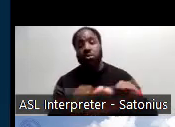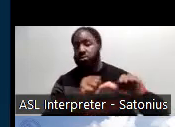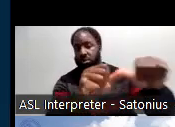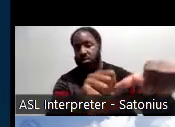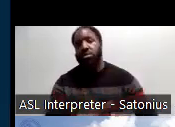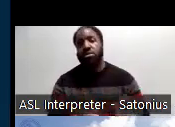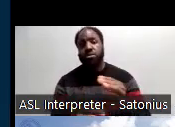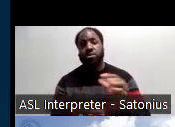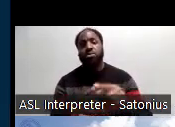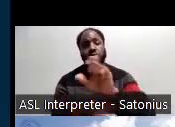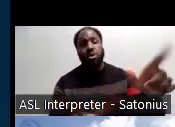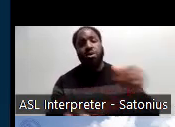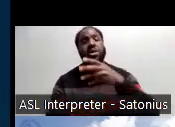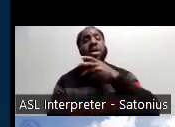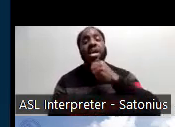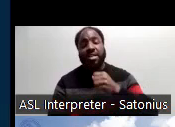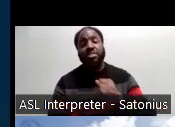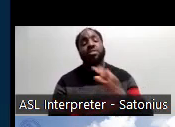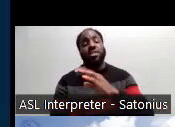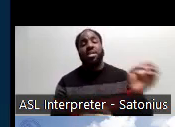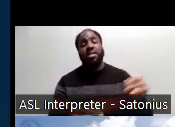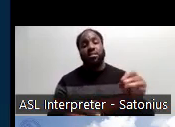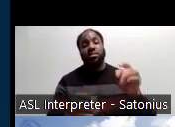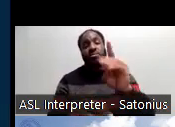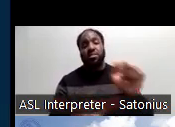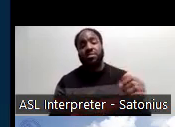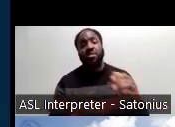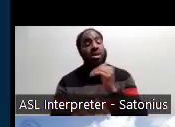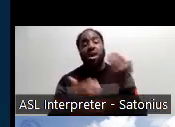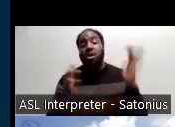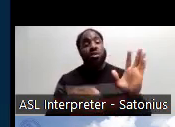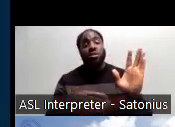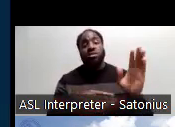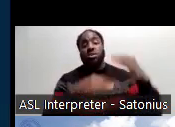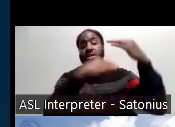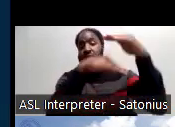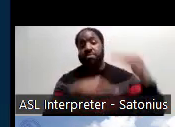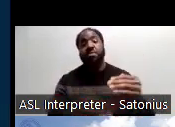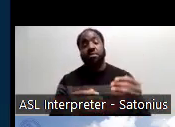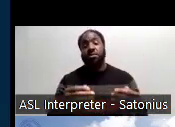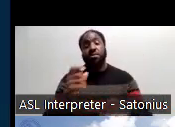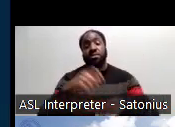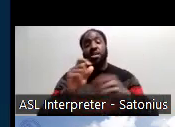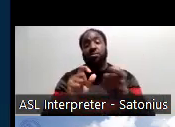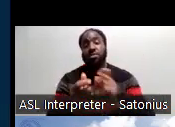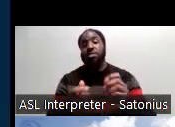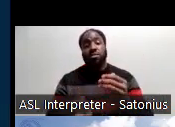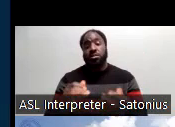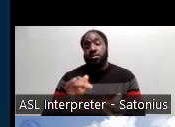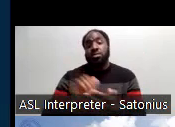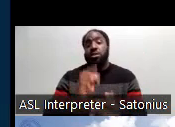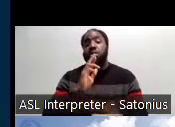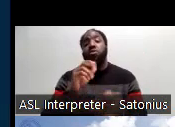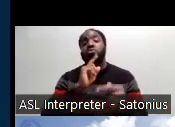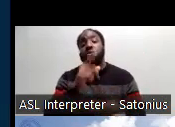ages, all abilities. I don't want to minimize that there are timing changes that are real on the ground, and so we need to